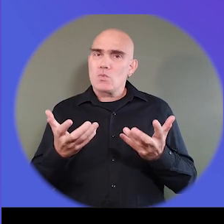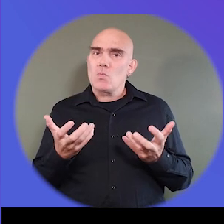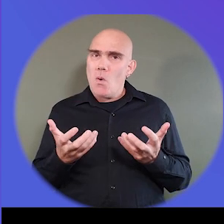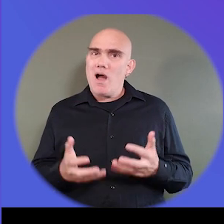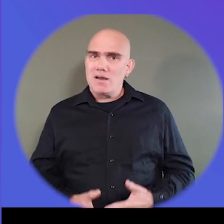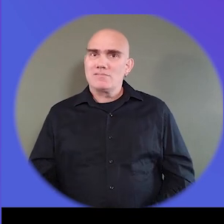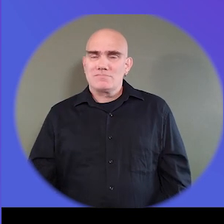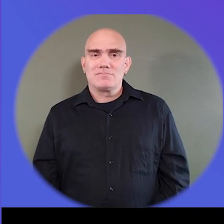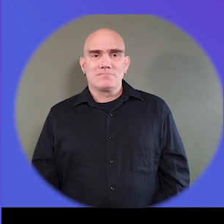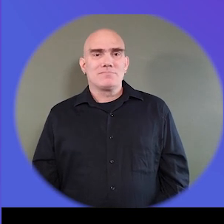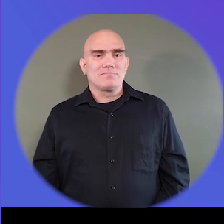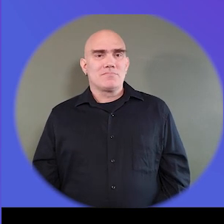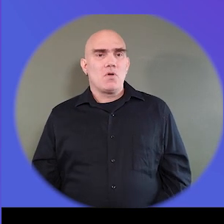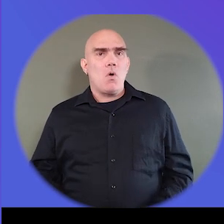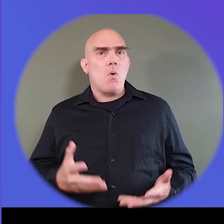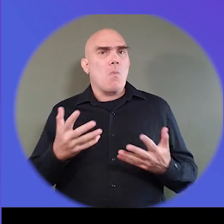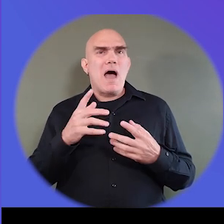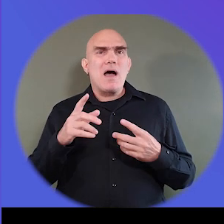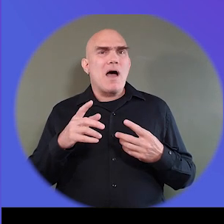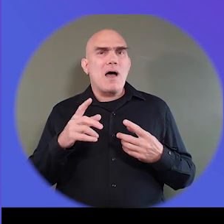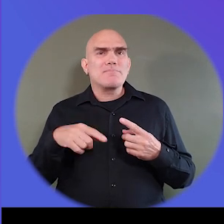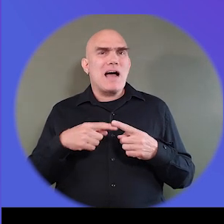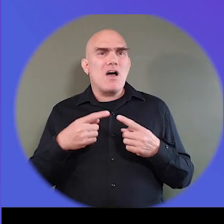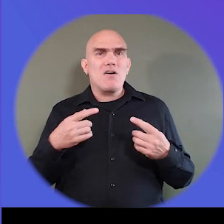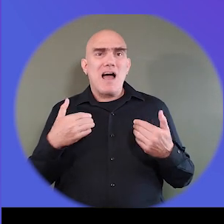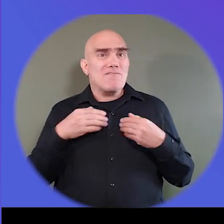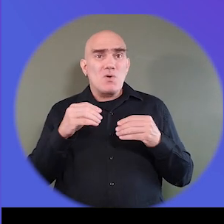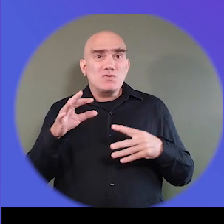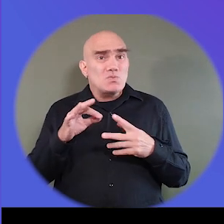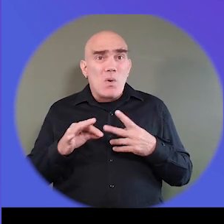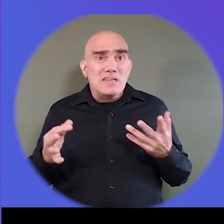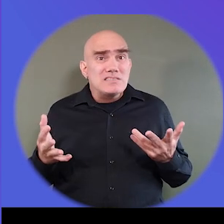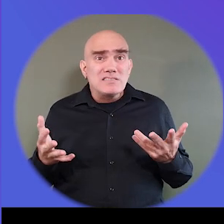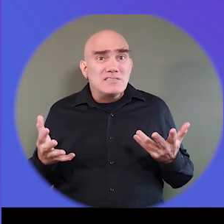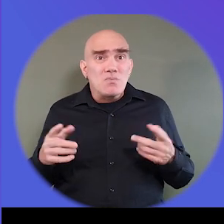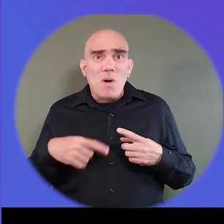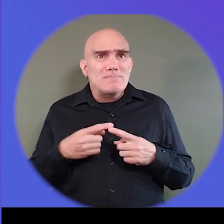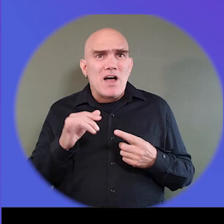want. What about when there is no choice?